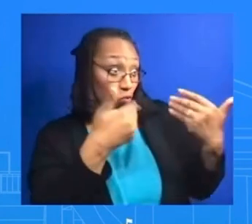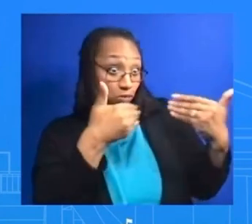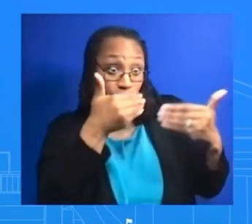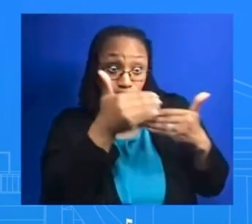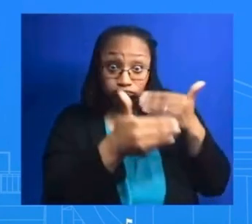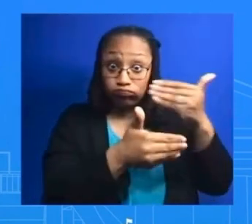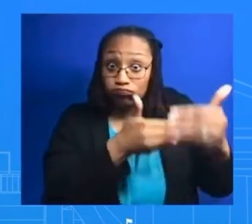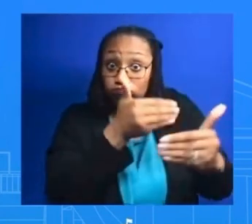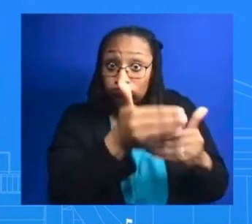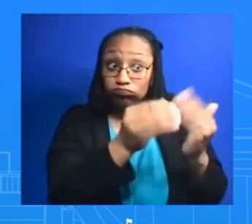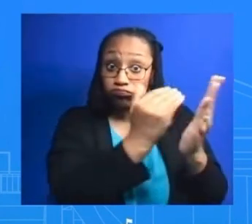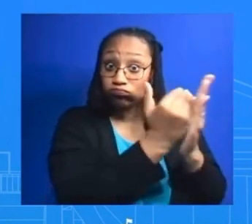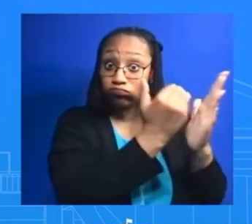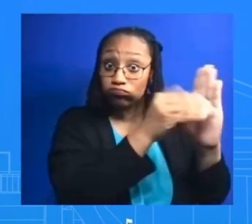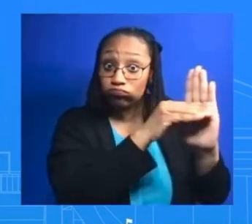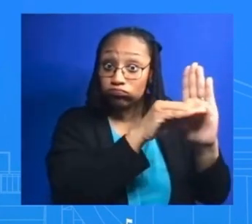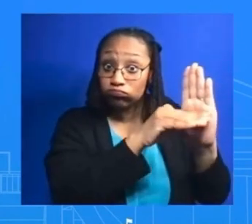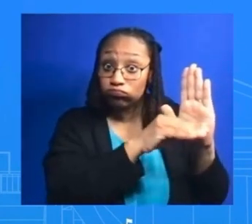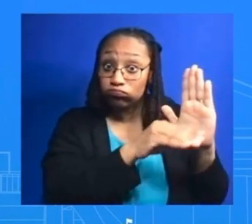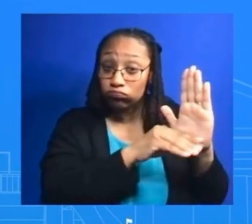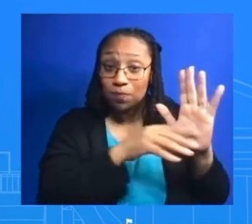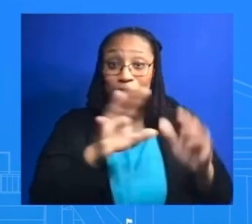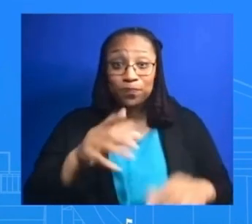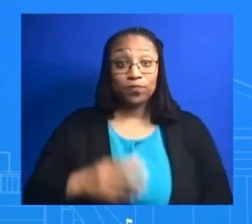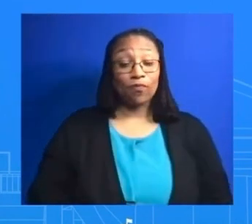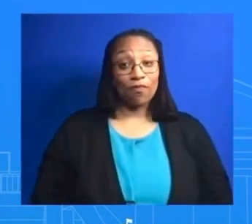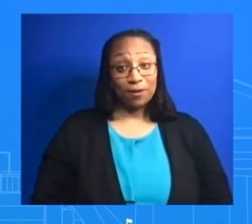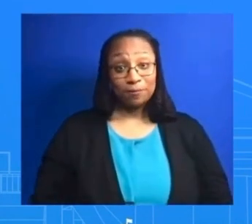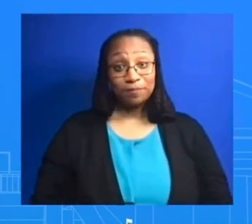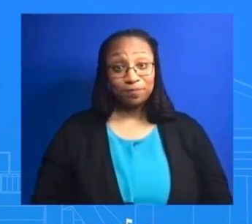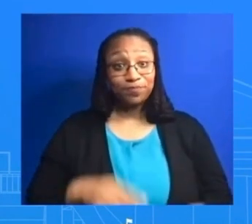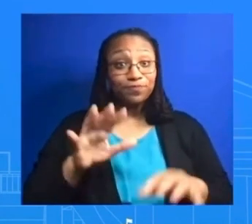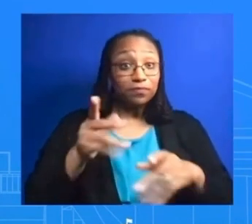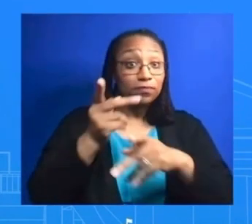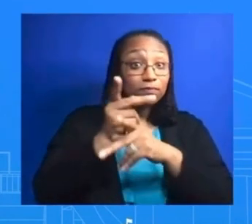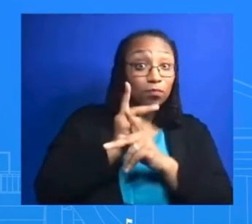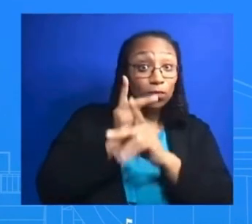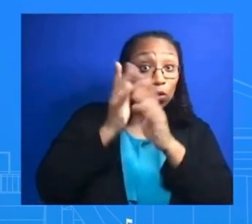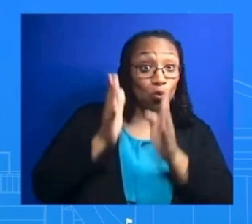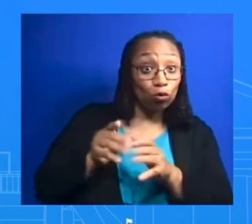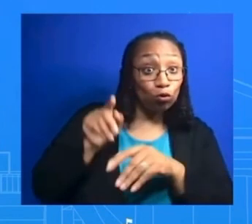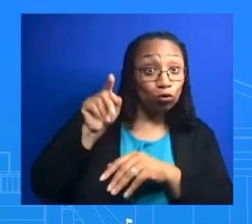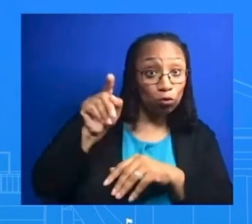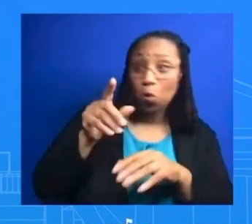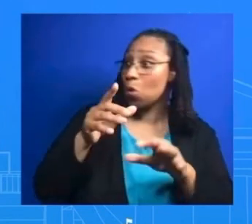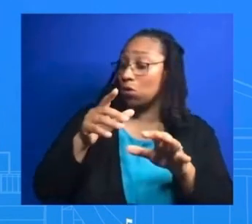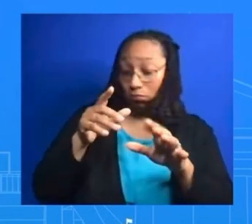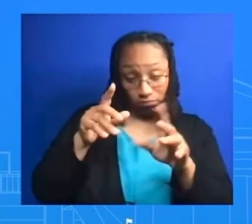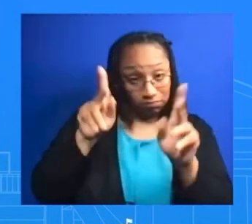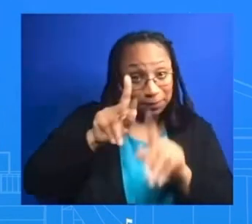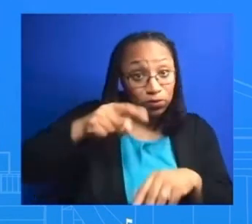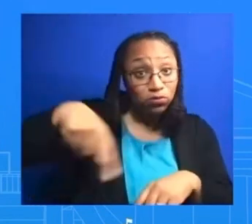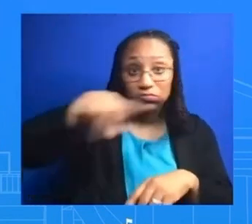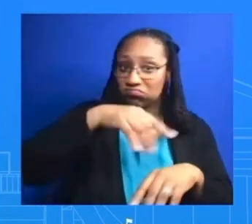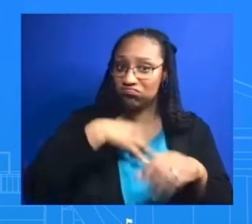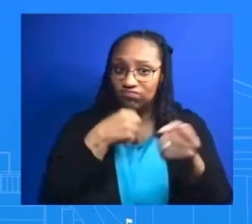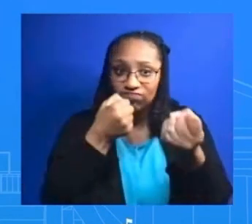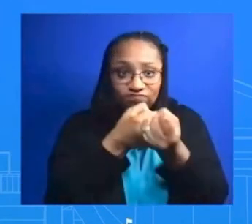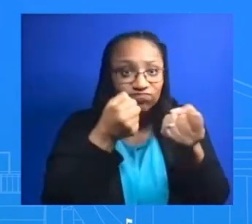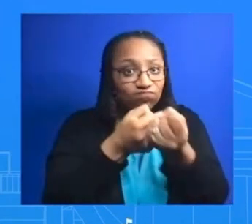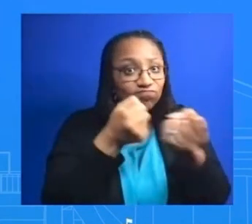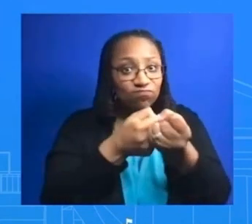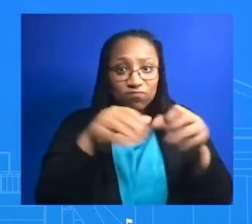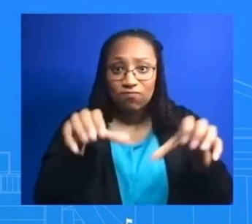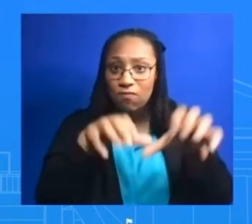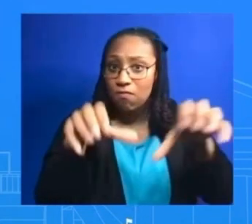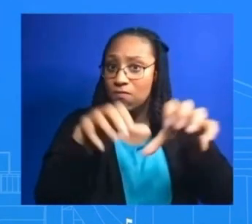are taking action on multiple fronts to help them. In light of the Supreme Court opinion today. There's the 12-month on-ramp to repayment, which is going to be a